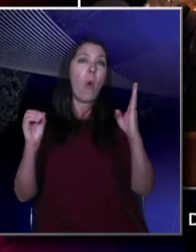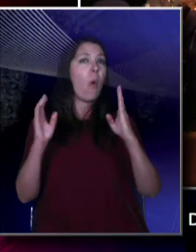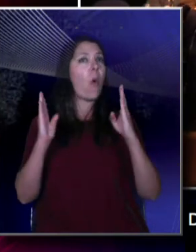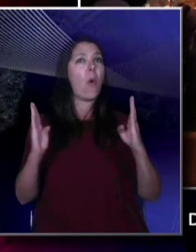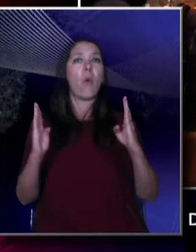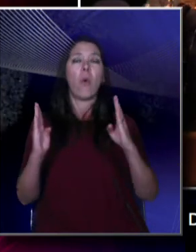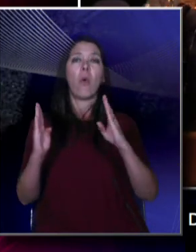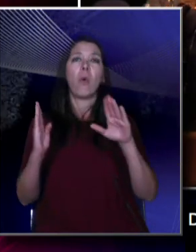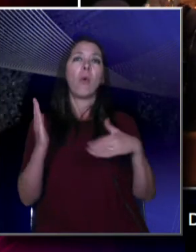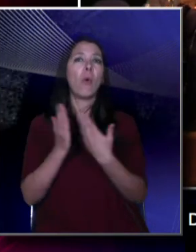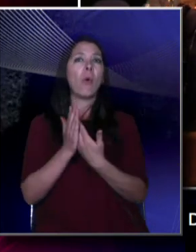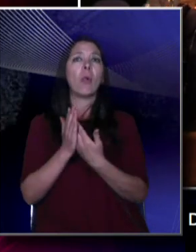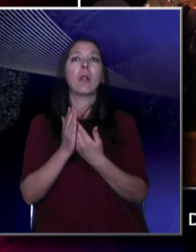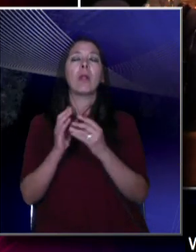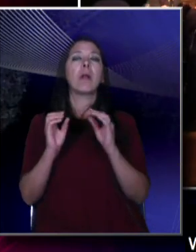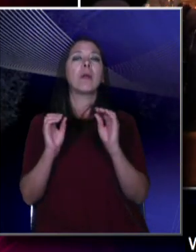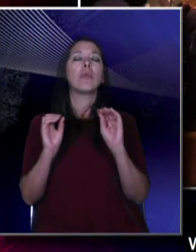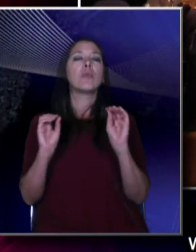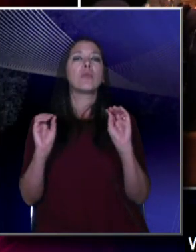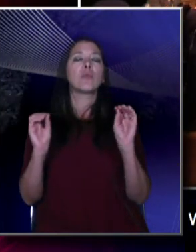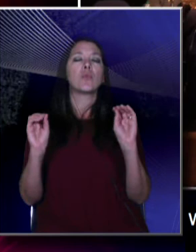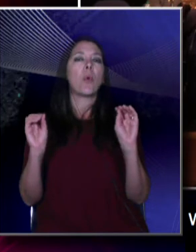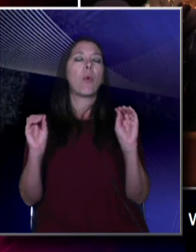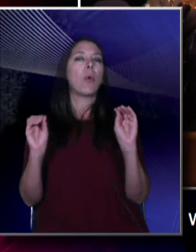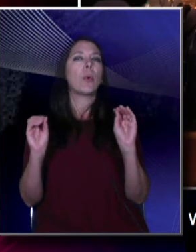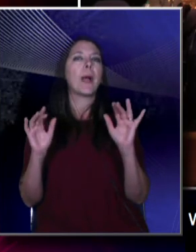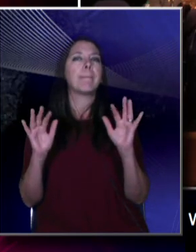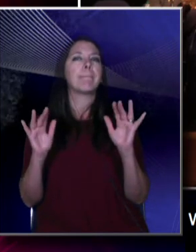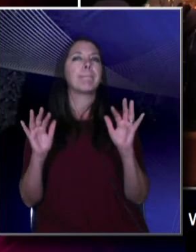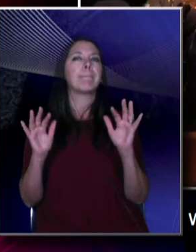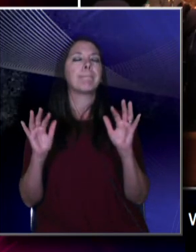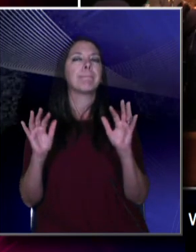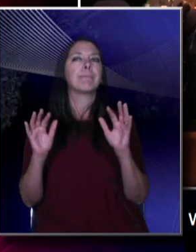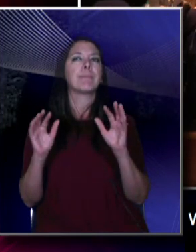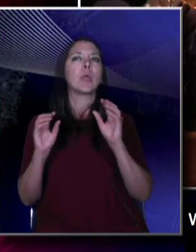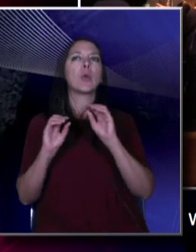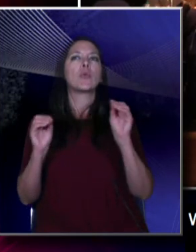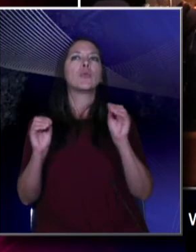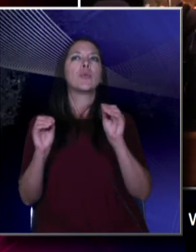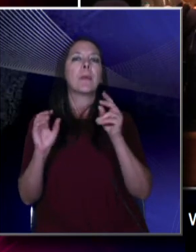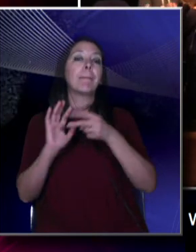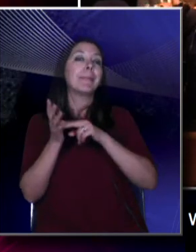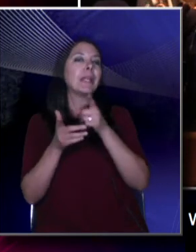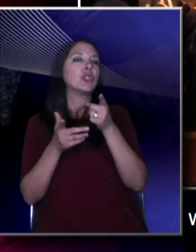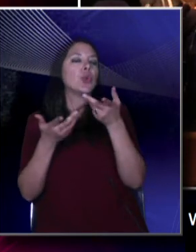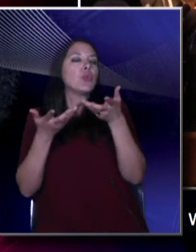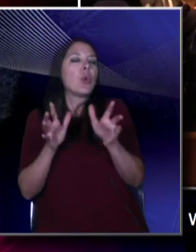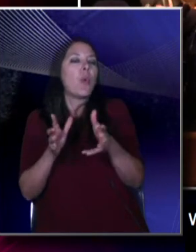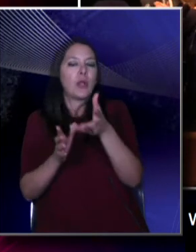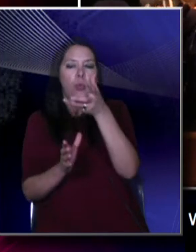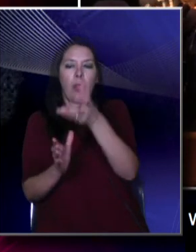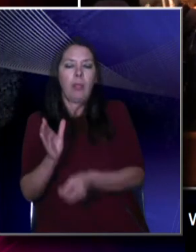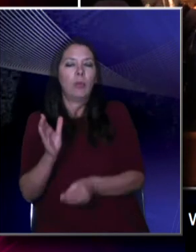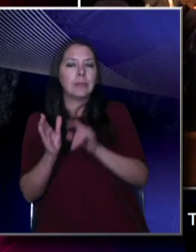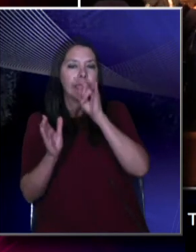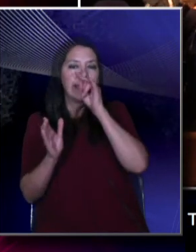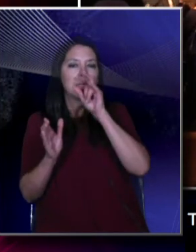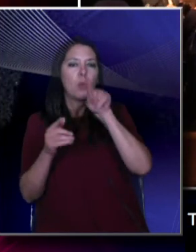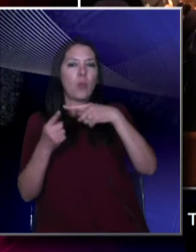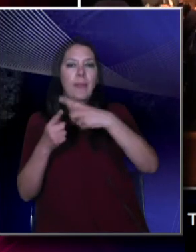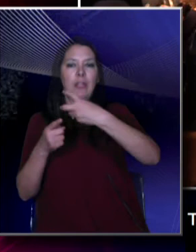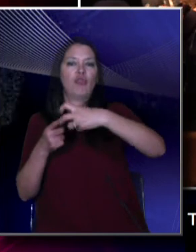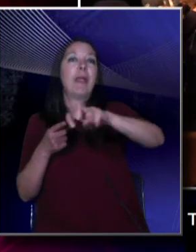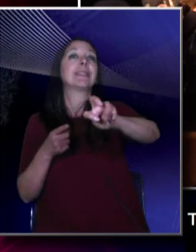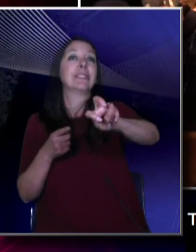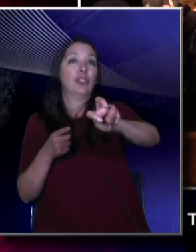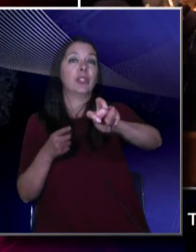without dropping, I said losing any children through the cracks in that transitional phase from